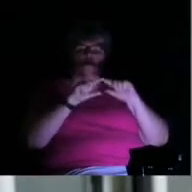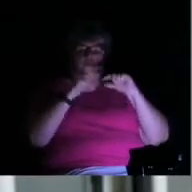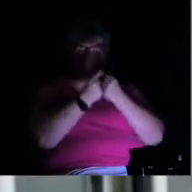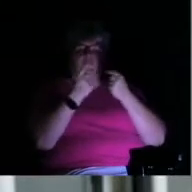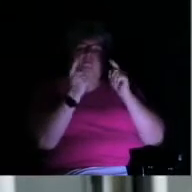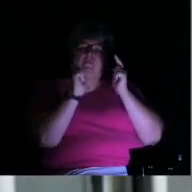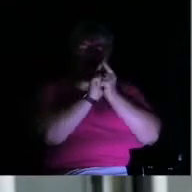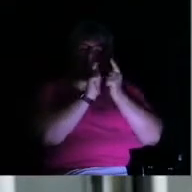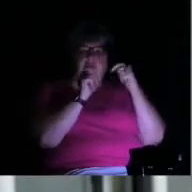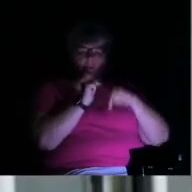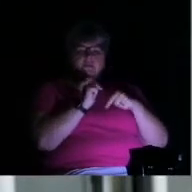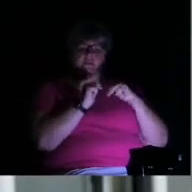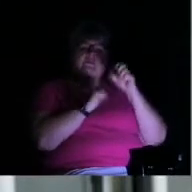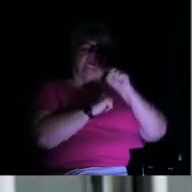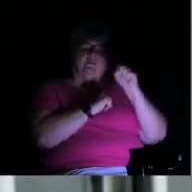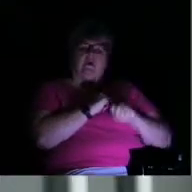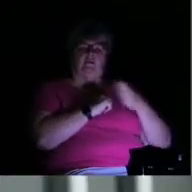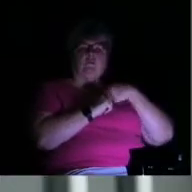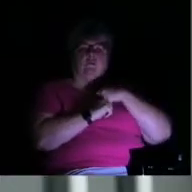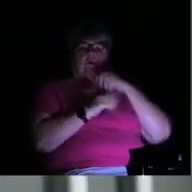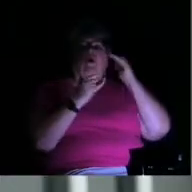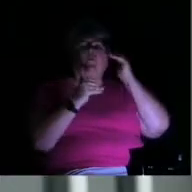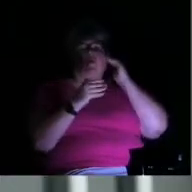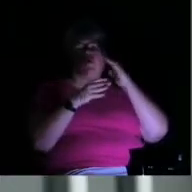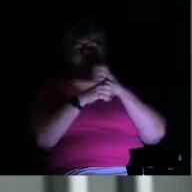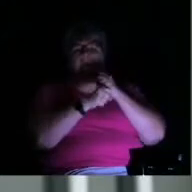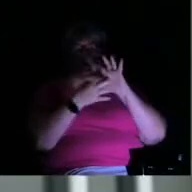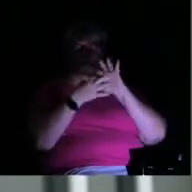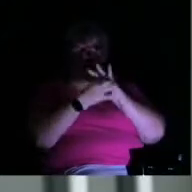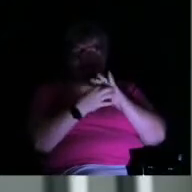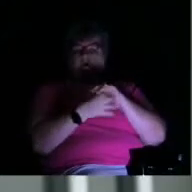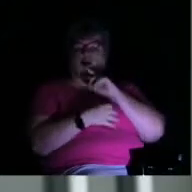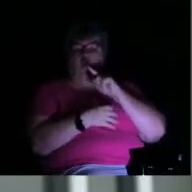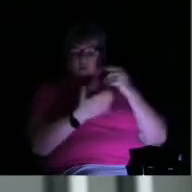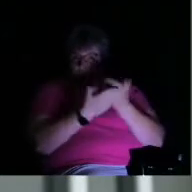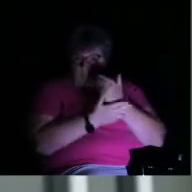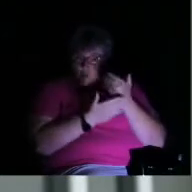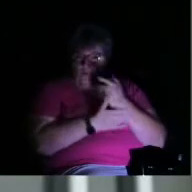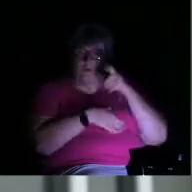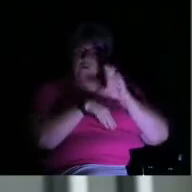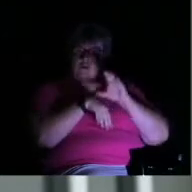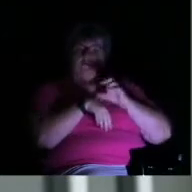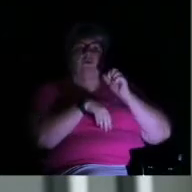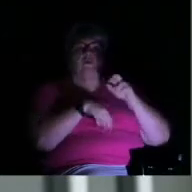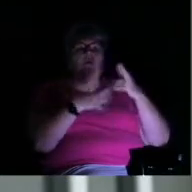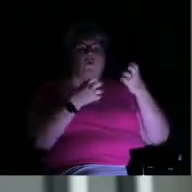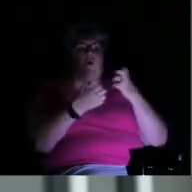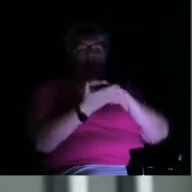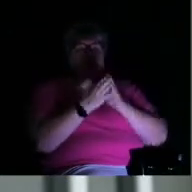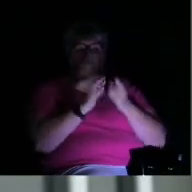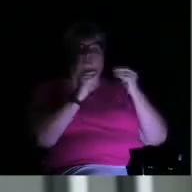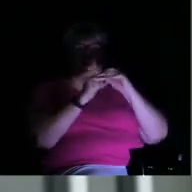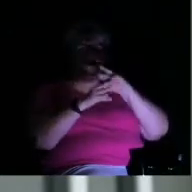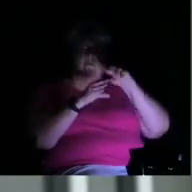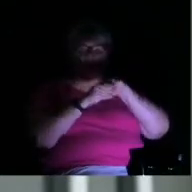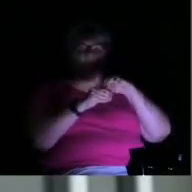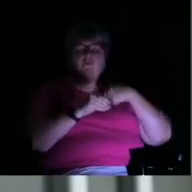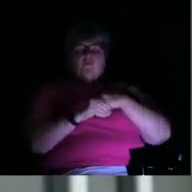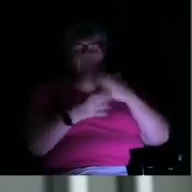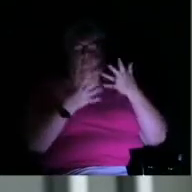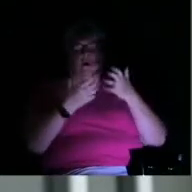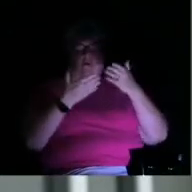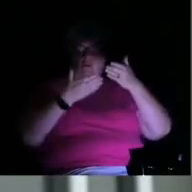get connected and build relationships. Are you someone who is new or wanting to get more involved at Journey? We would like to